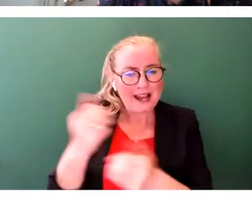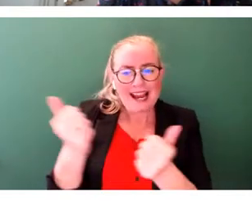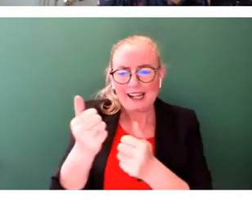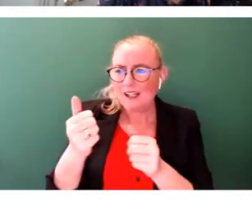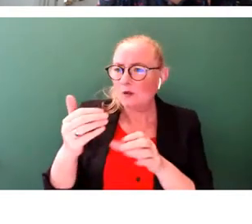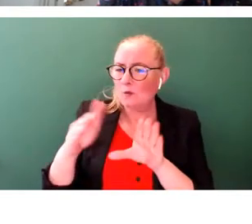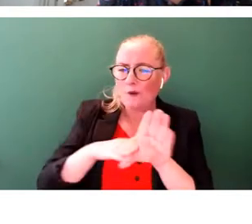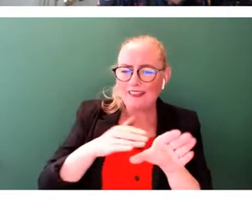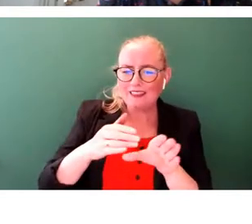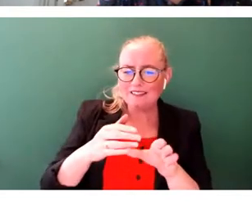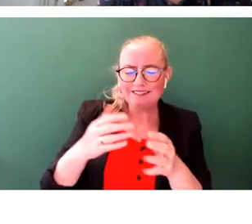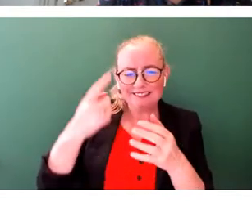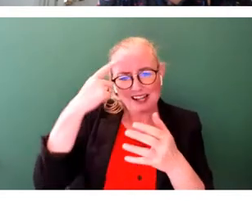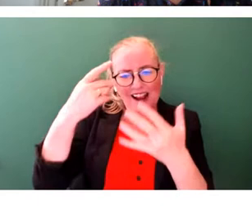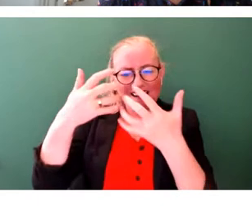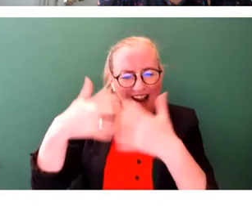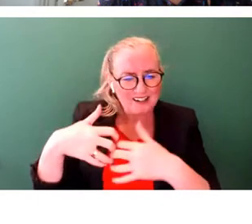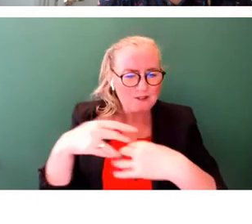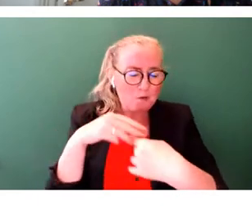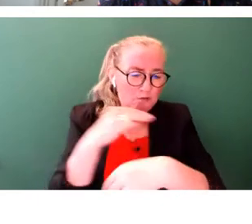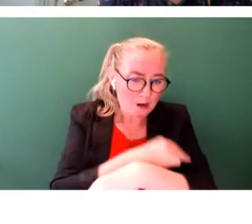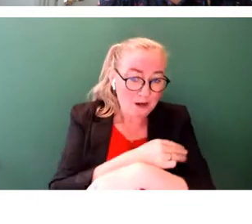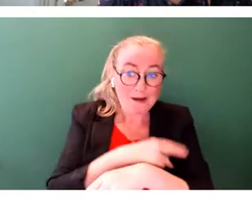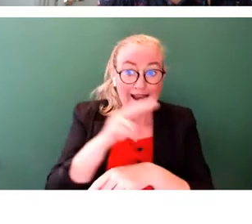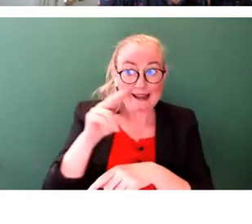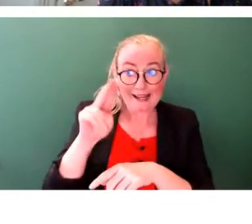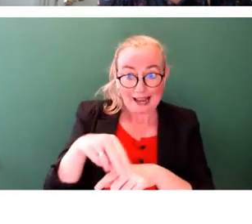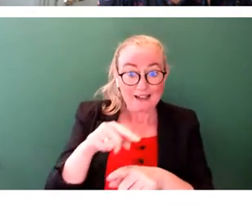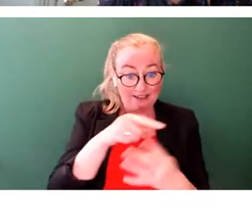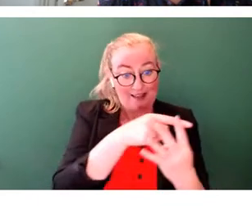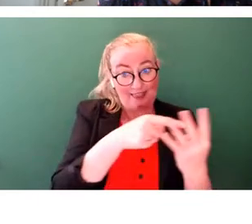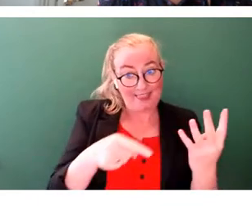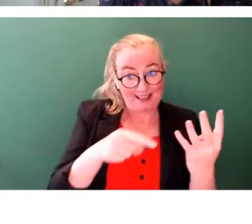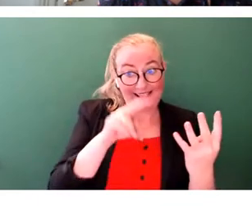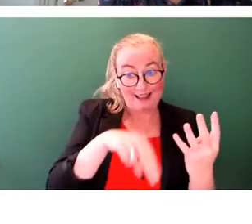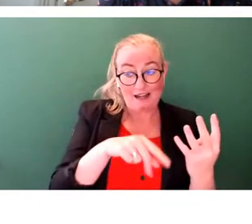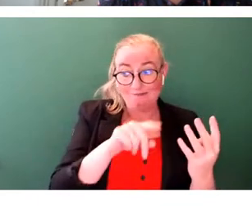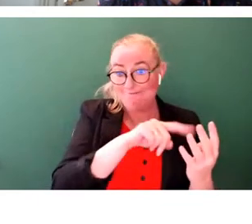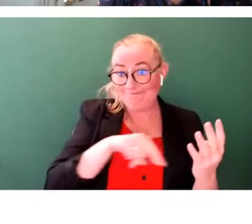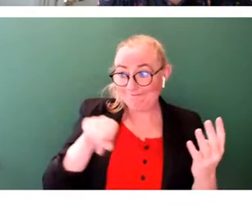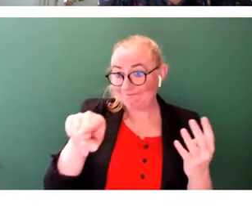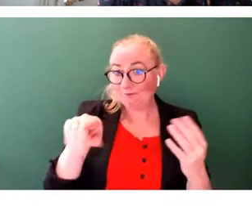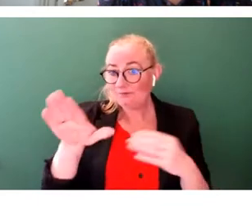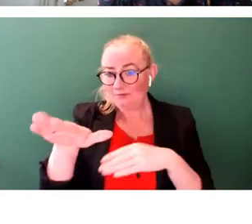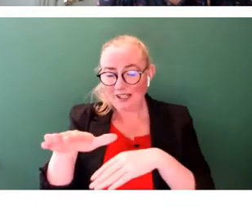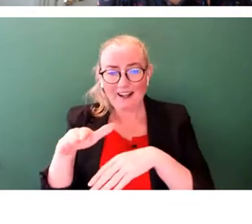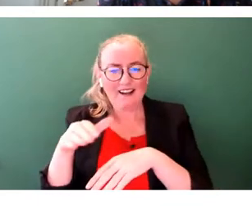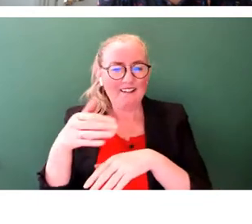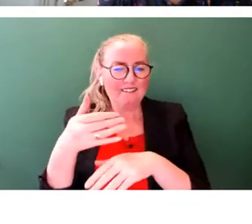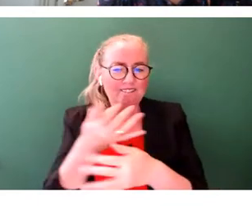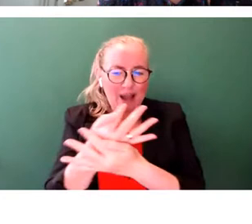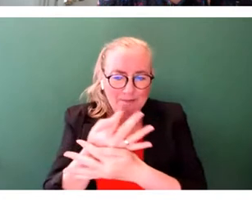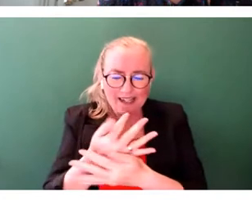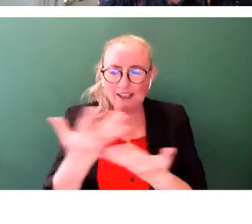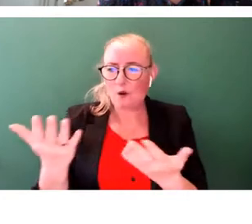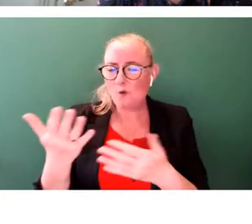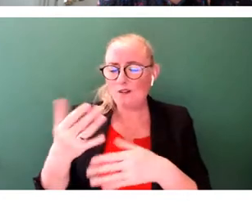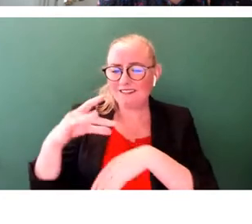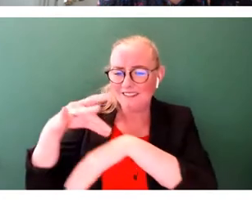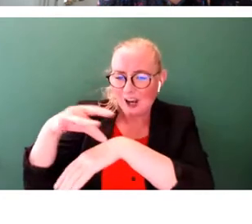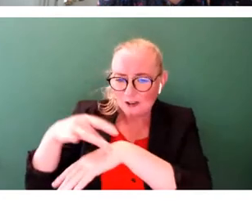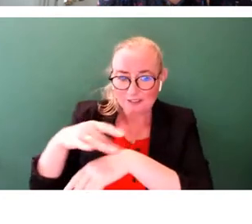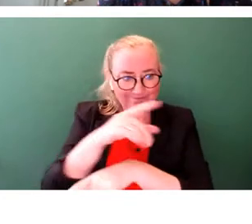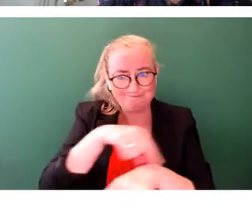cognitive problems, and then they're able to bring that to the family physician or the nurse practitioner.